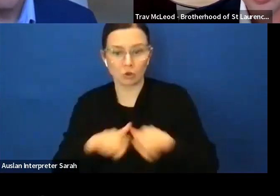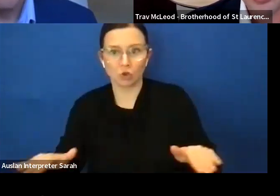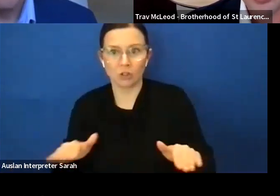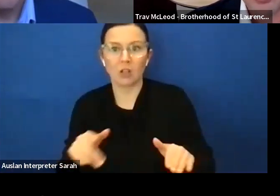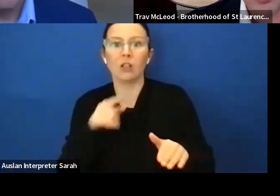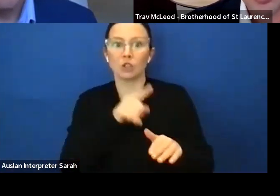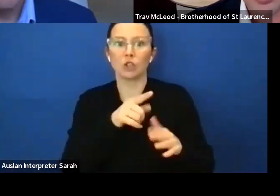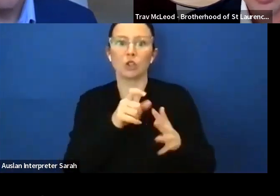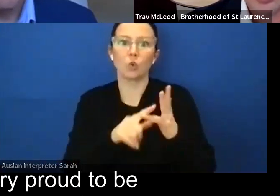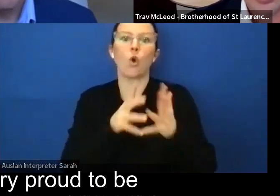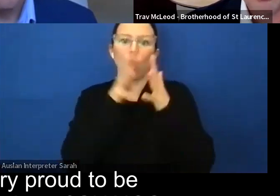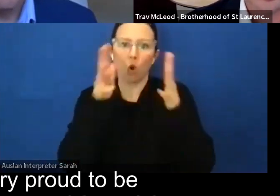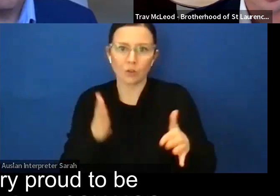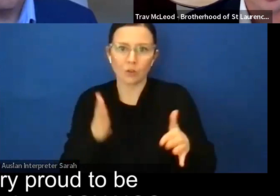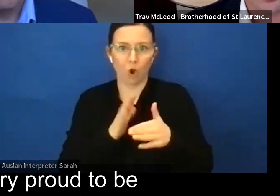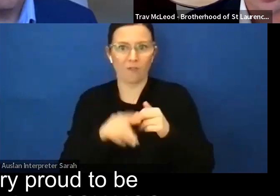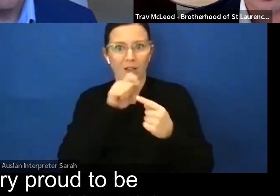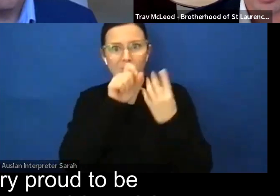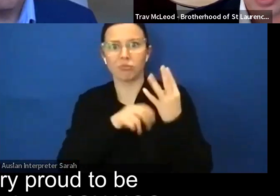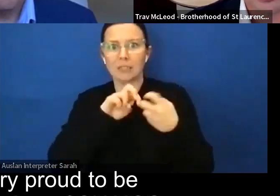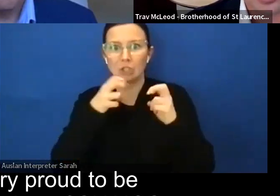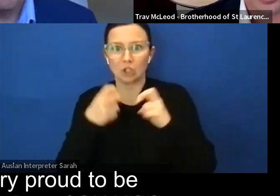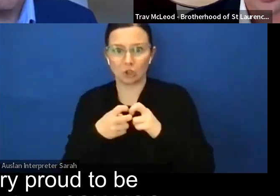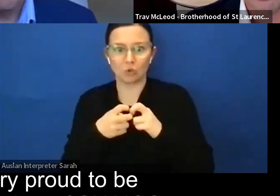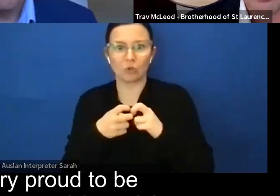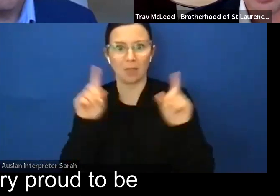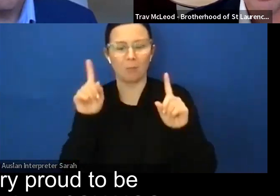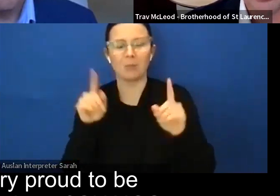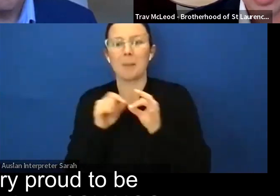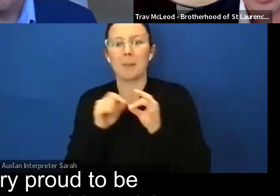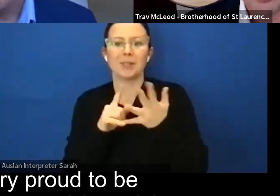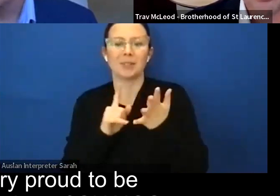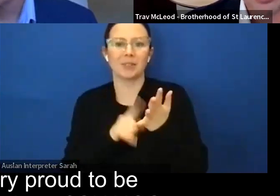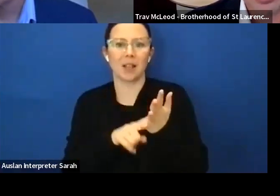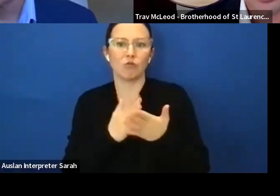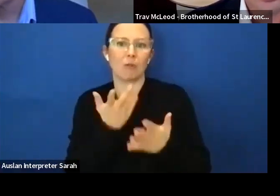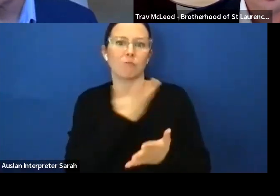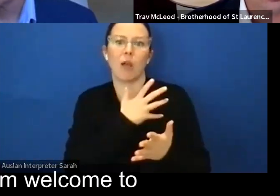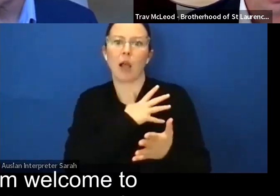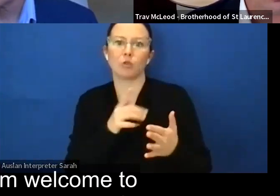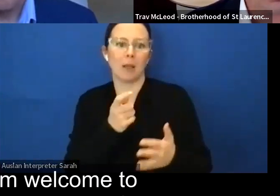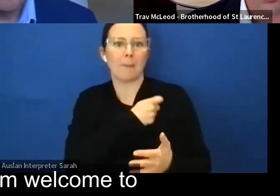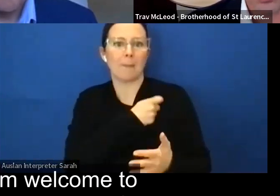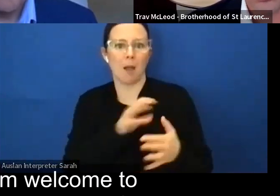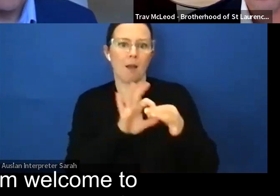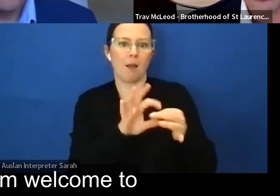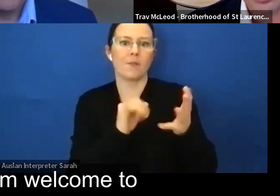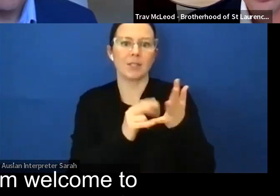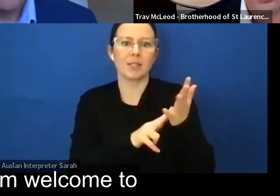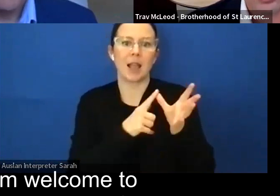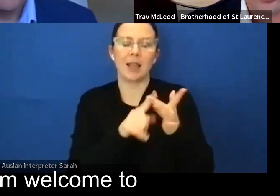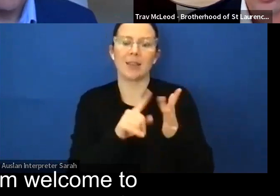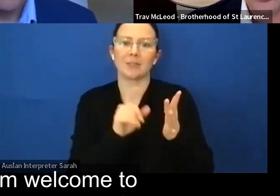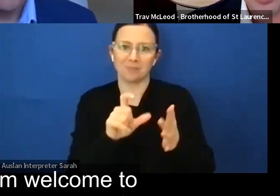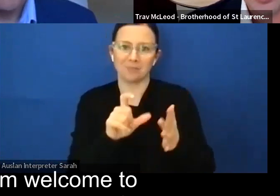on these issues at the moment. And BSL is very proud to be an associate member of SNAKE. So a very warm welcome